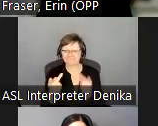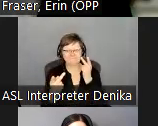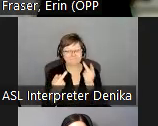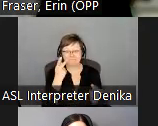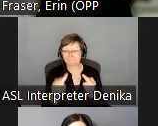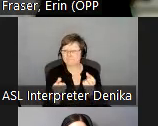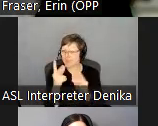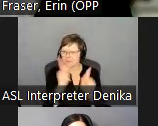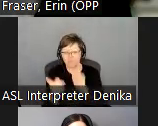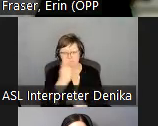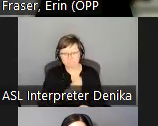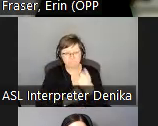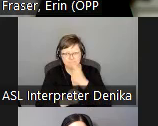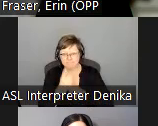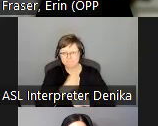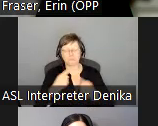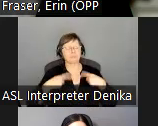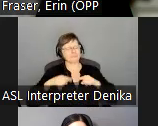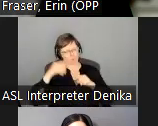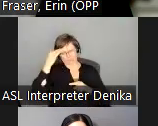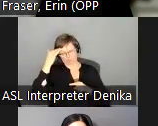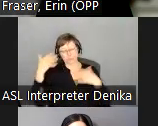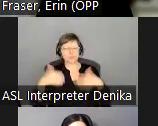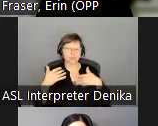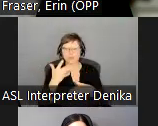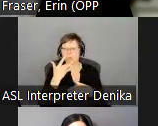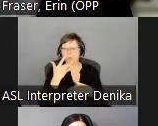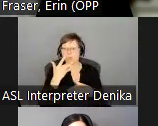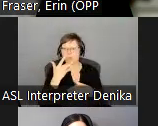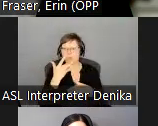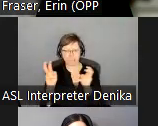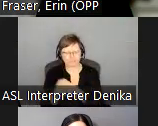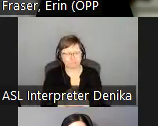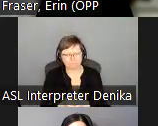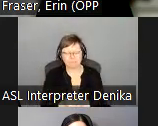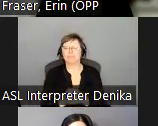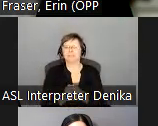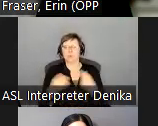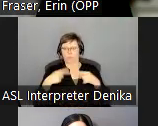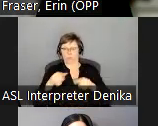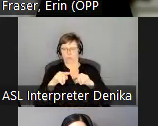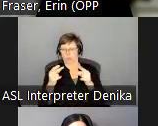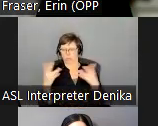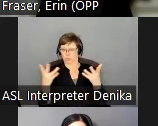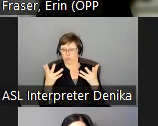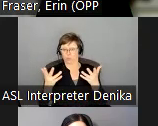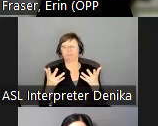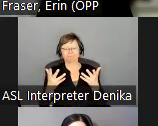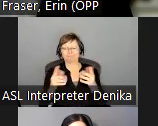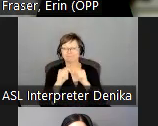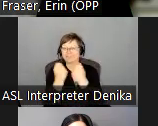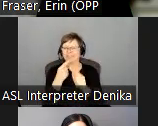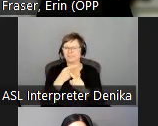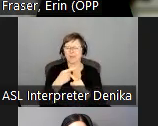about that. And we knew that was also on our radar before this webinar. So we have reached out with the team from the Canadian